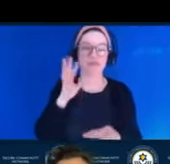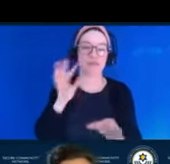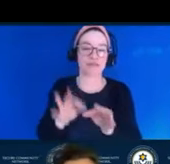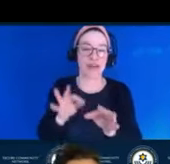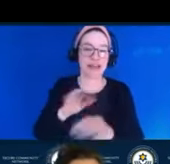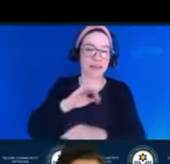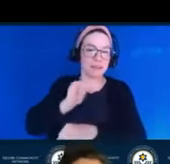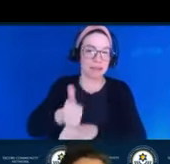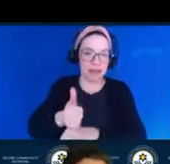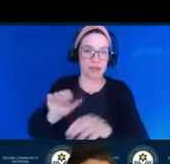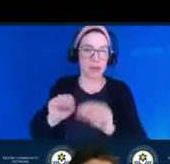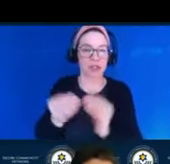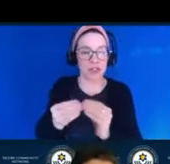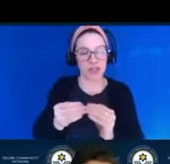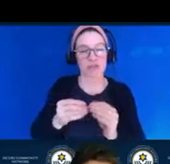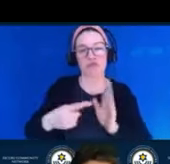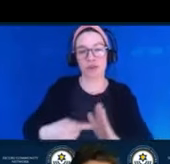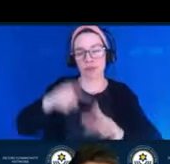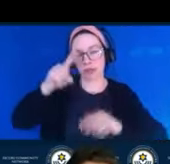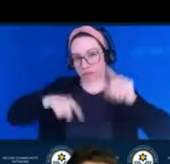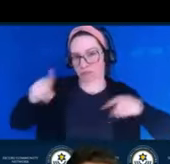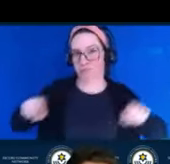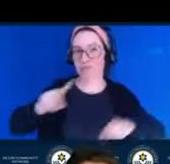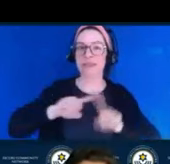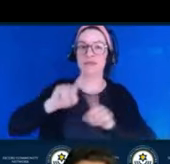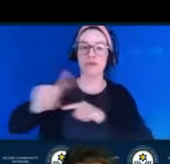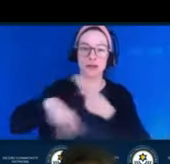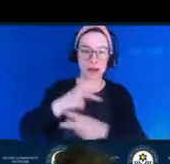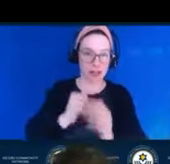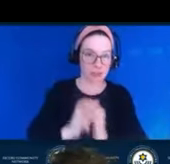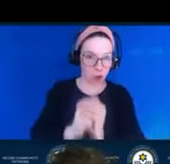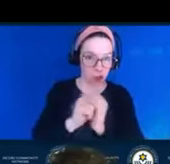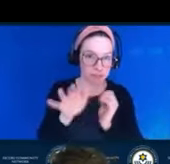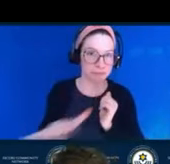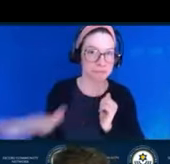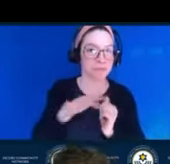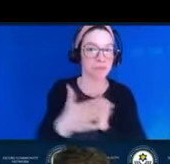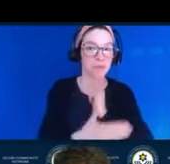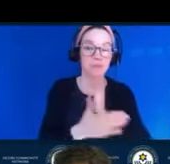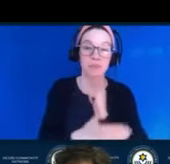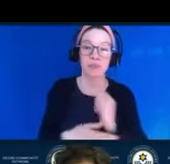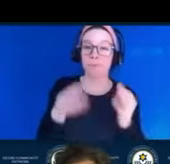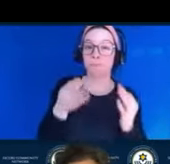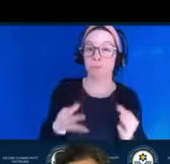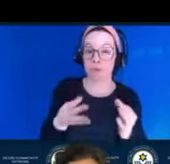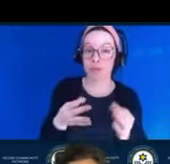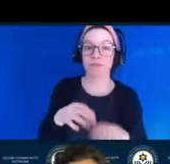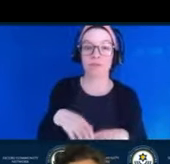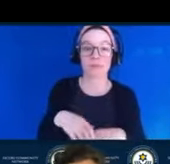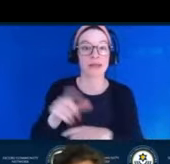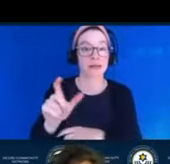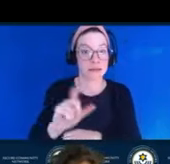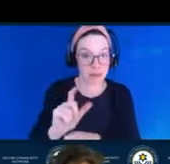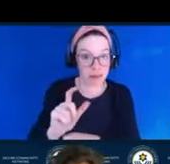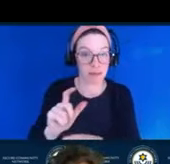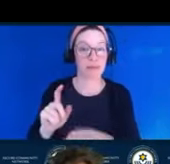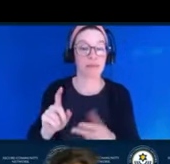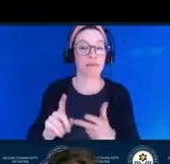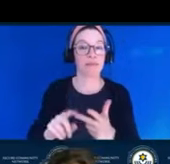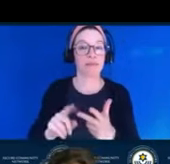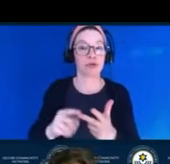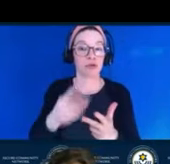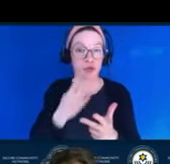a diverse representation of houses of worship across the country. Organizations like Buddhist Suchi Foundation, Islamic Relief USA,